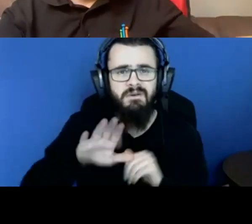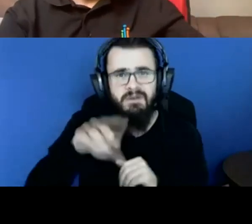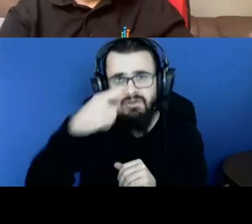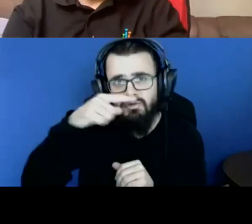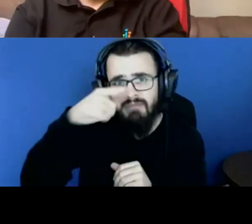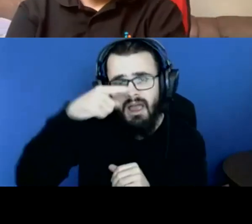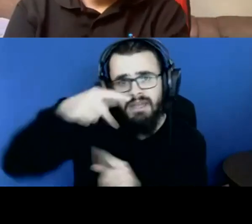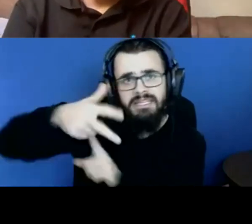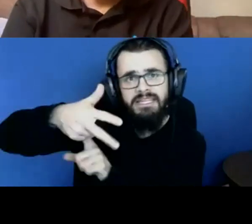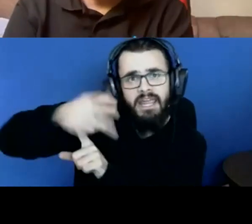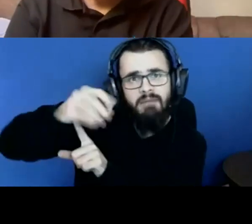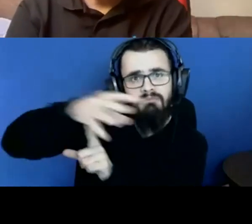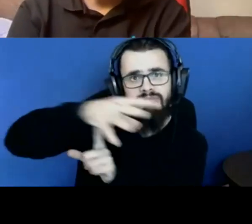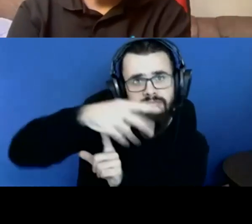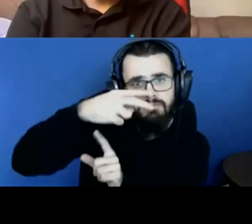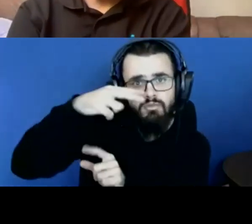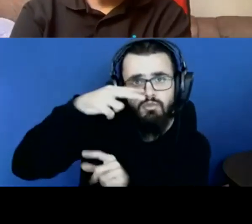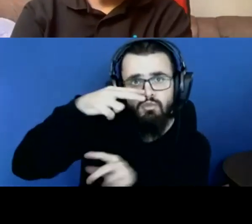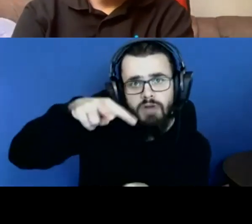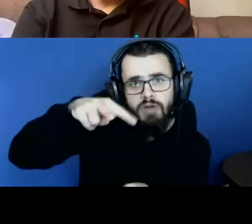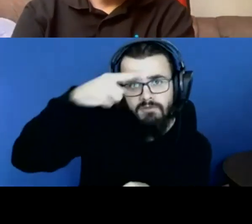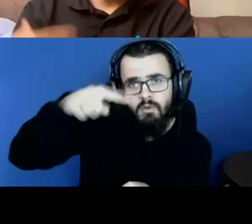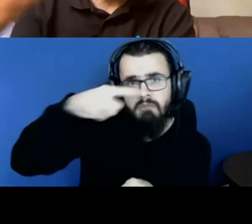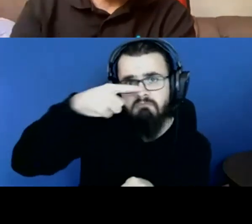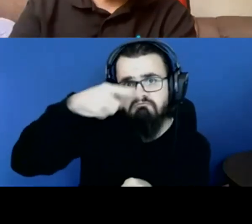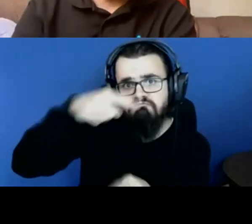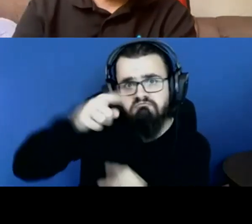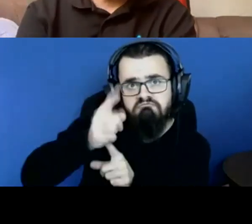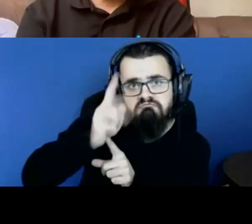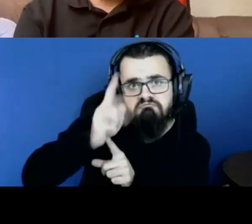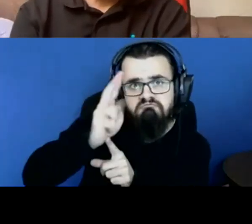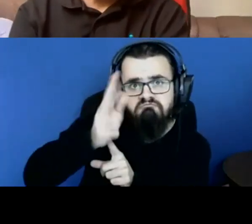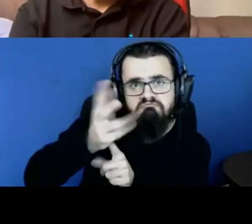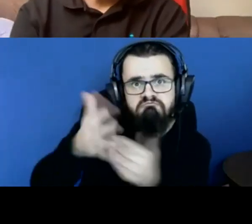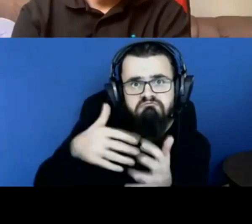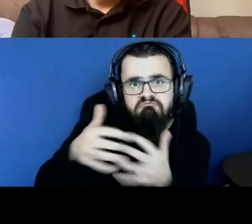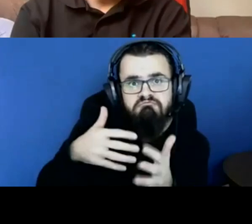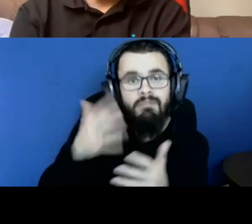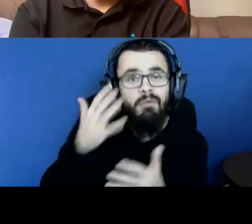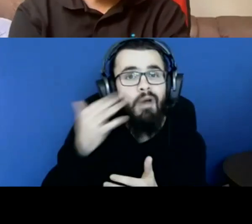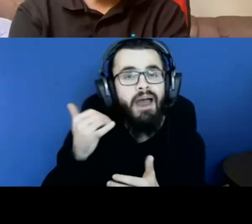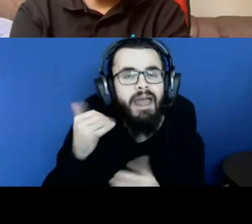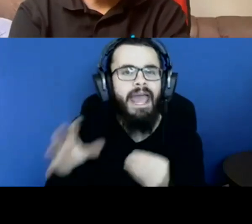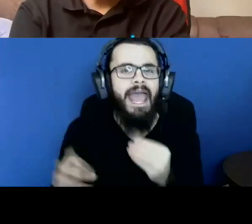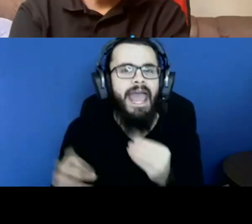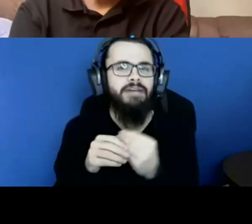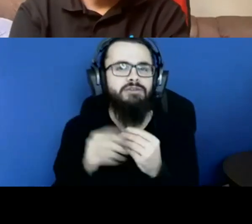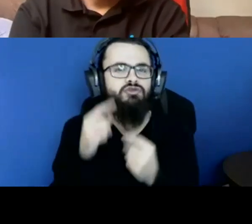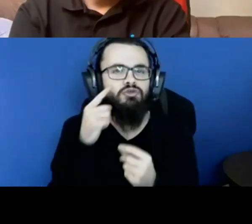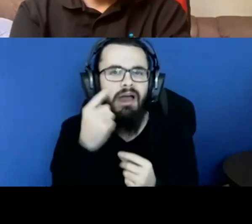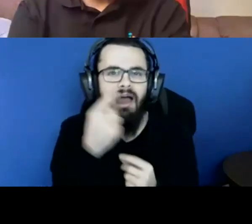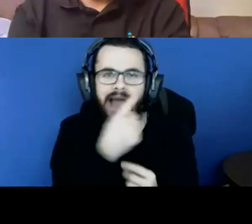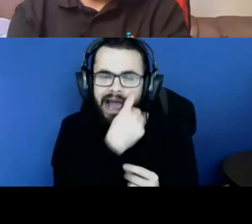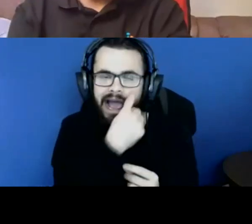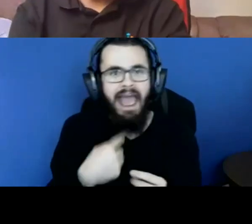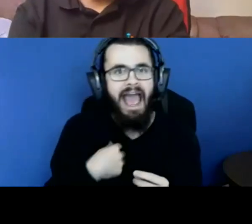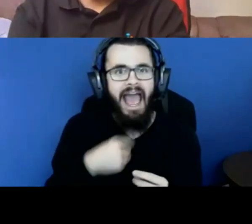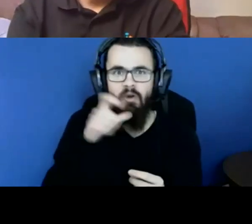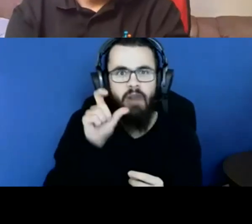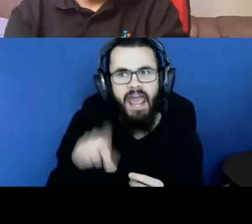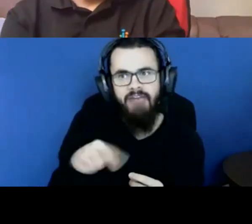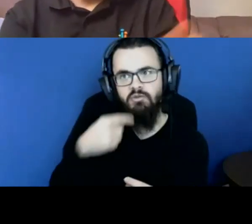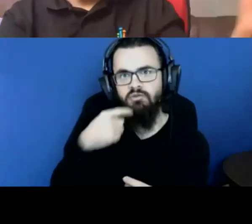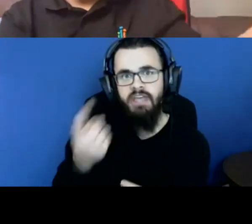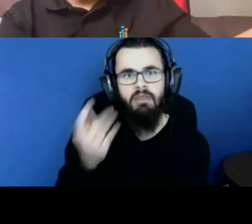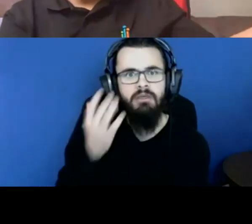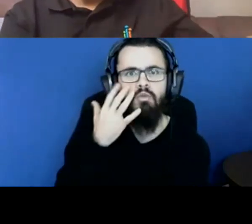going on. I just asked them to help you, because they're an extra eye. They're an extra ear. They can hear